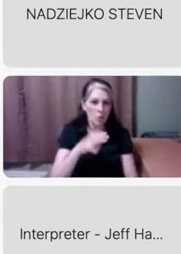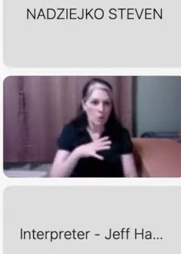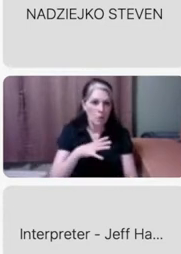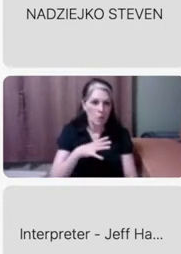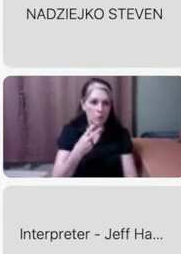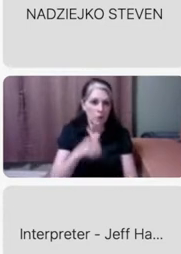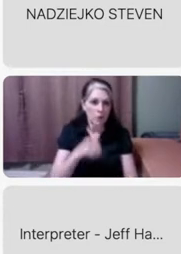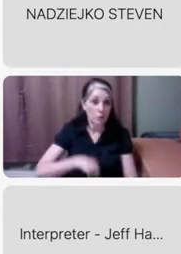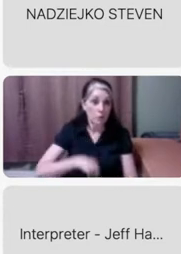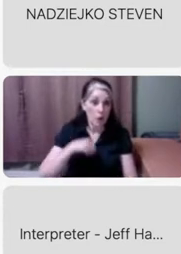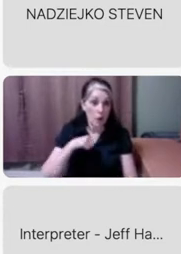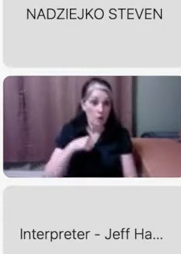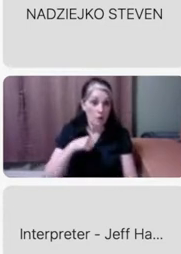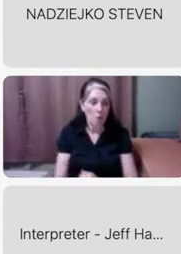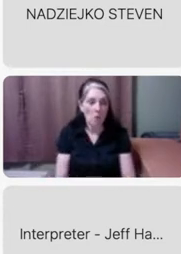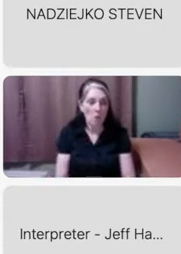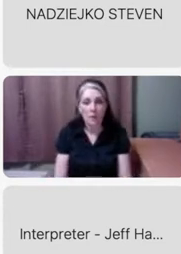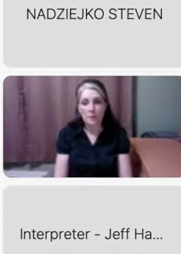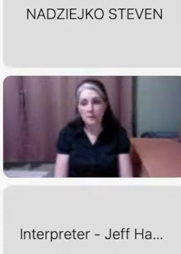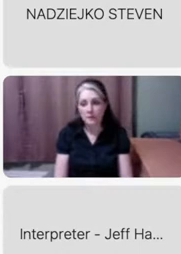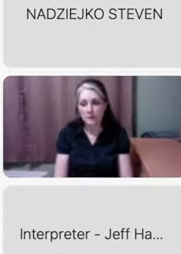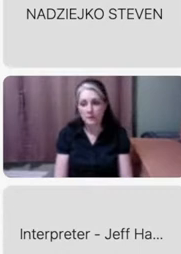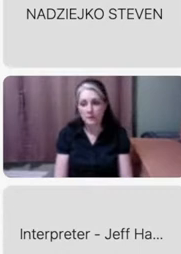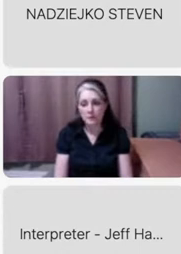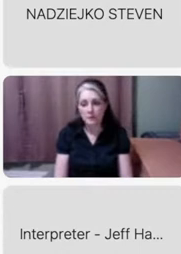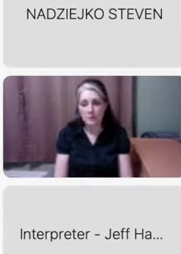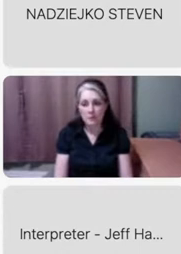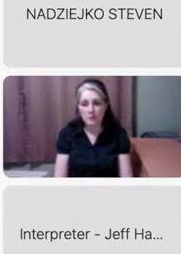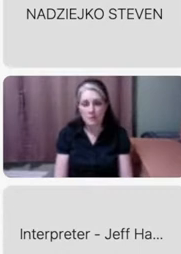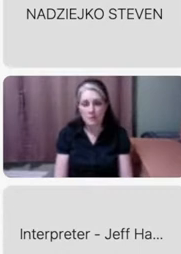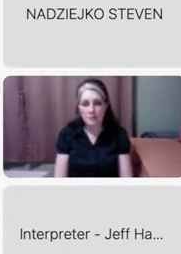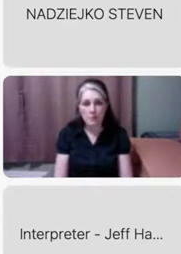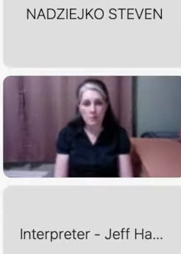okay do we would like a picture